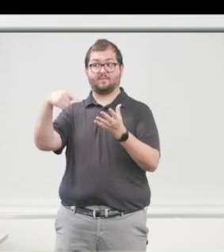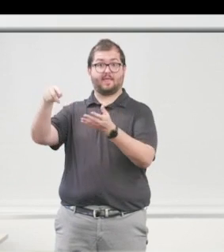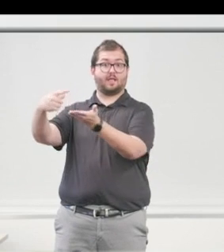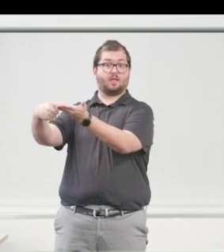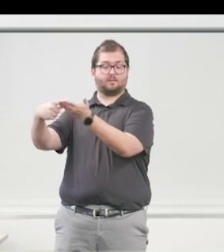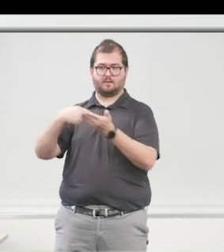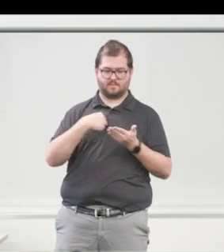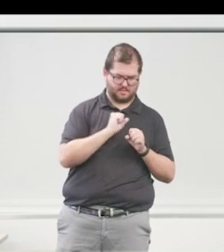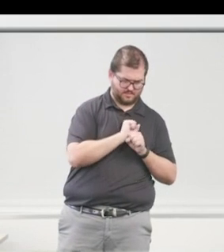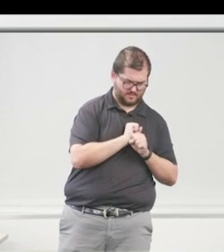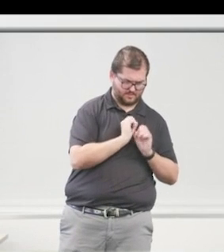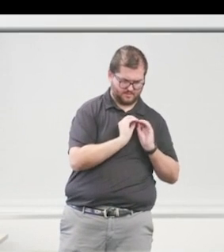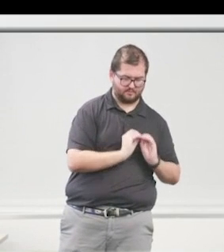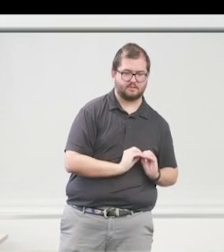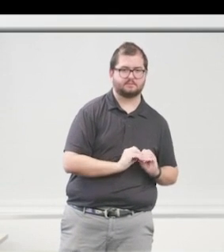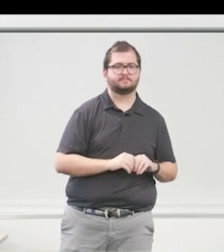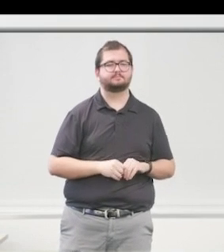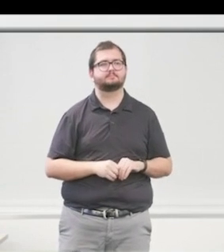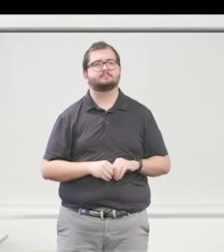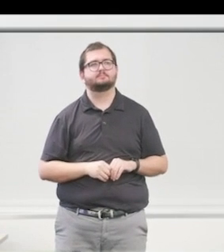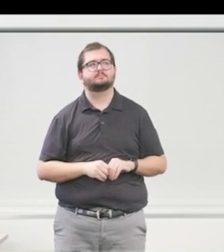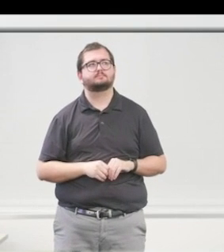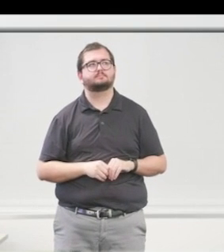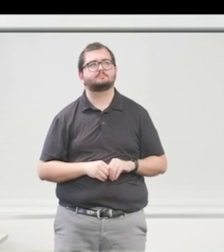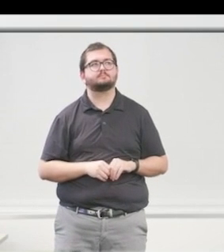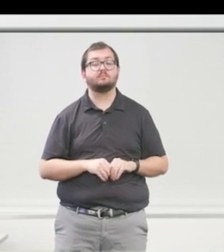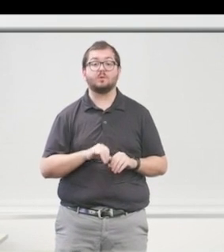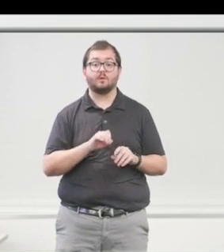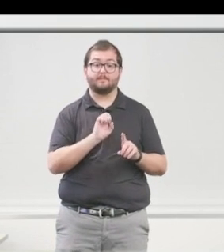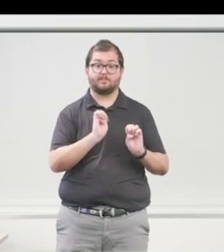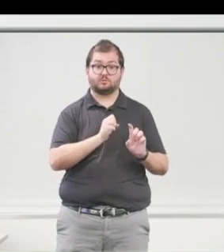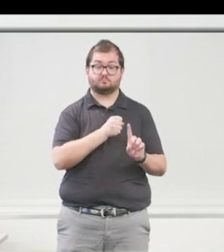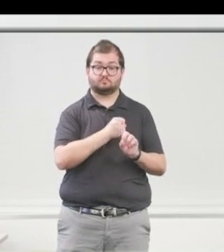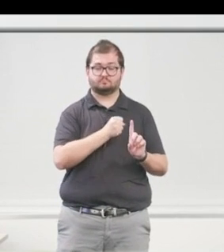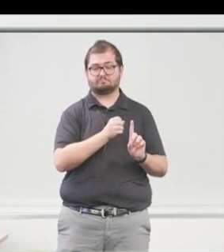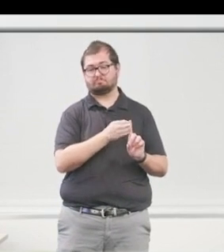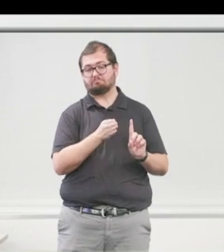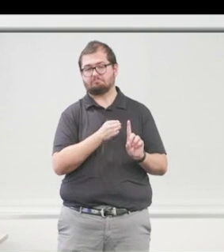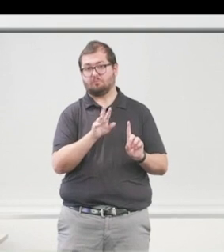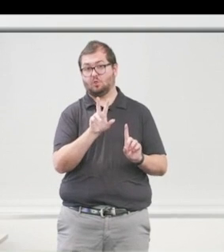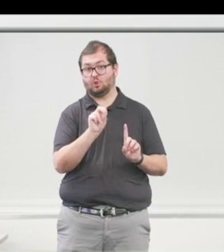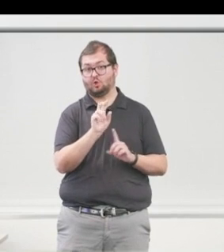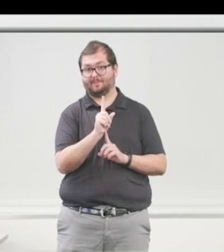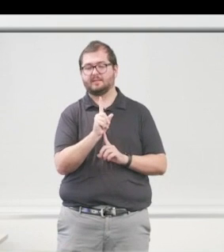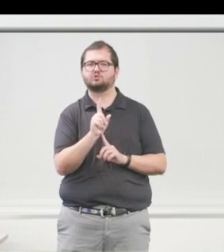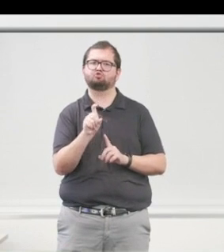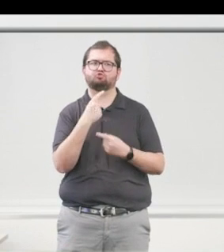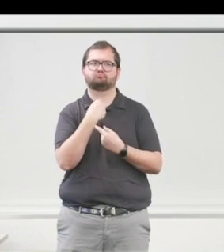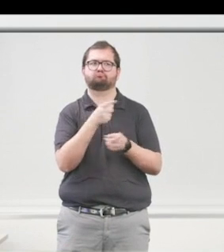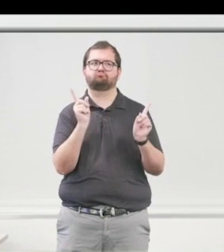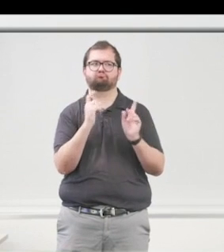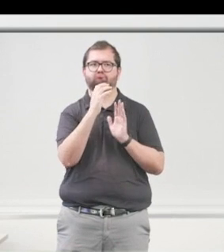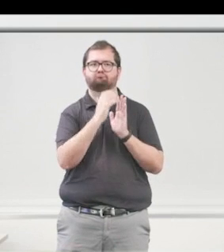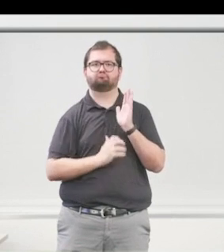scenes. I would say within 30 minutes of an emergency happening, you would want to issue a statement to